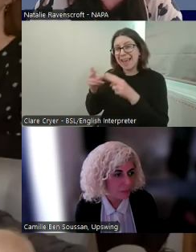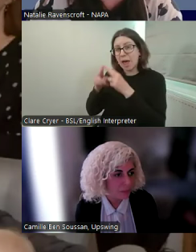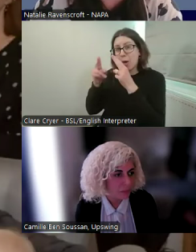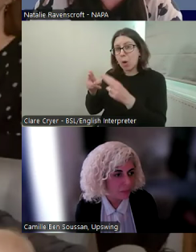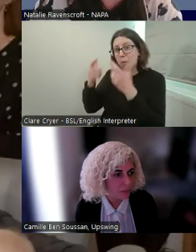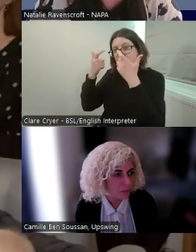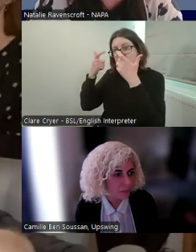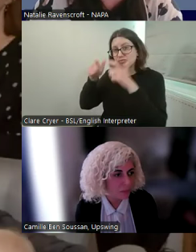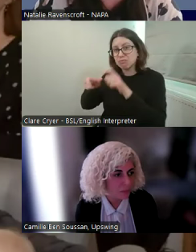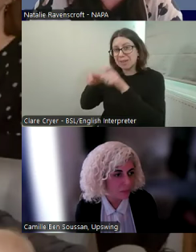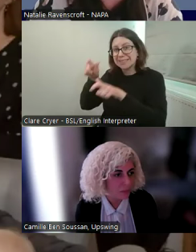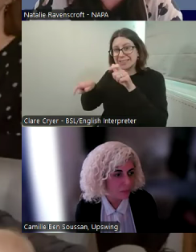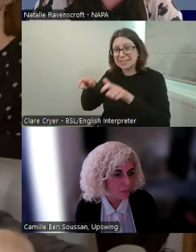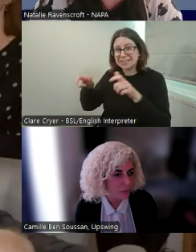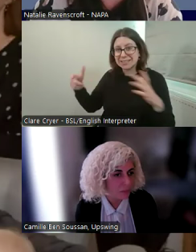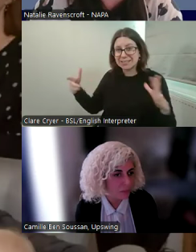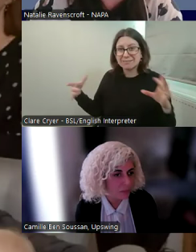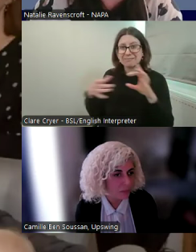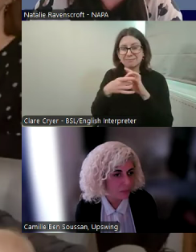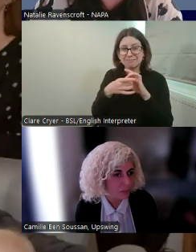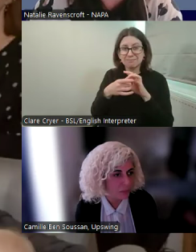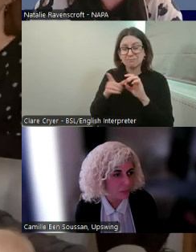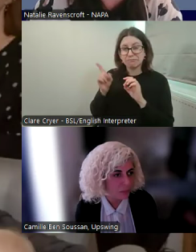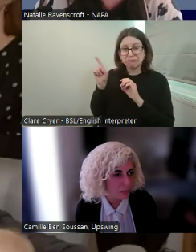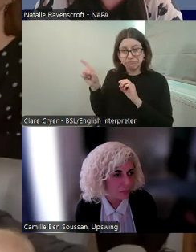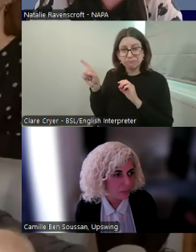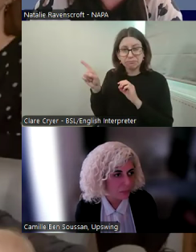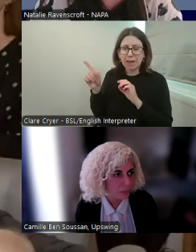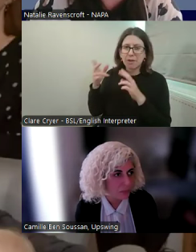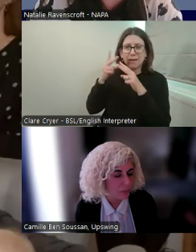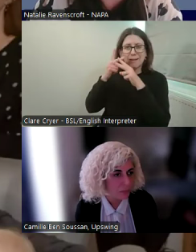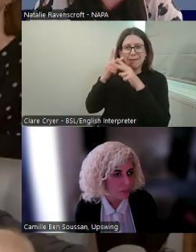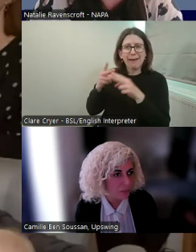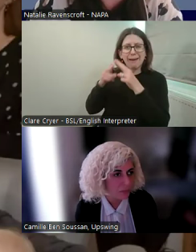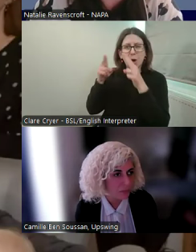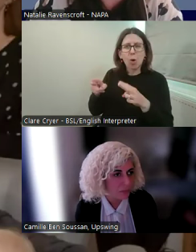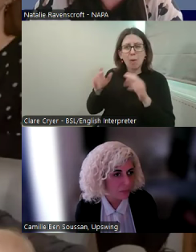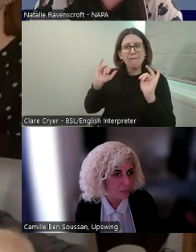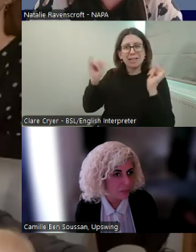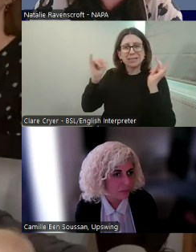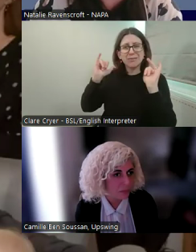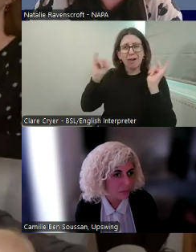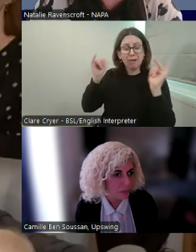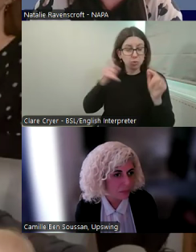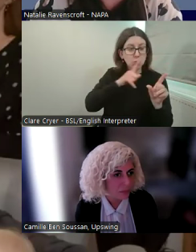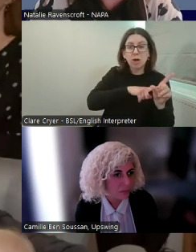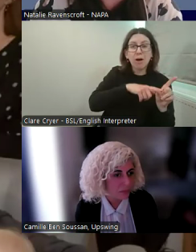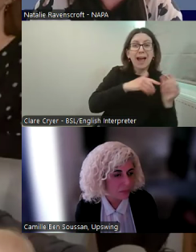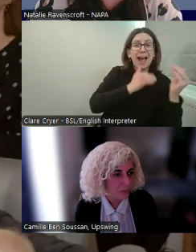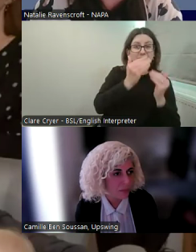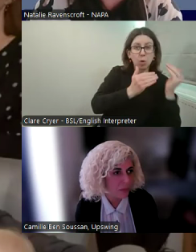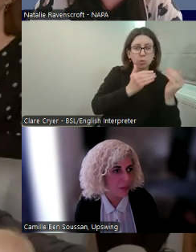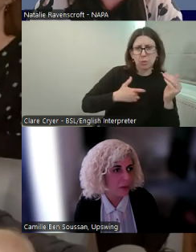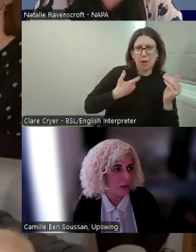So here is an example of a care home festival that we did, which brought together younger adults who lived close